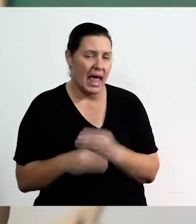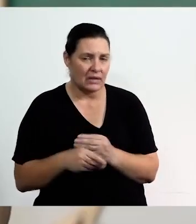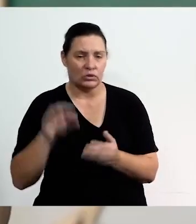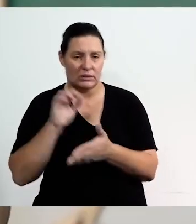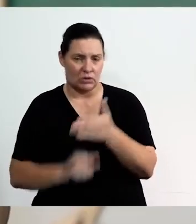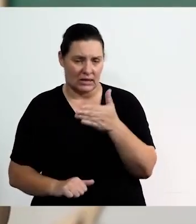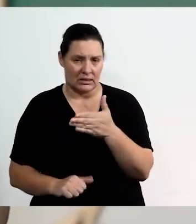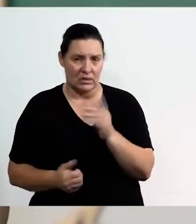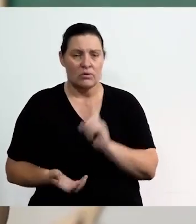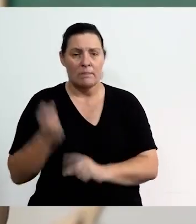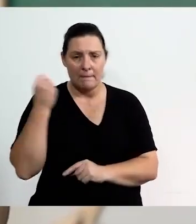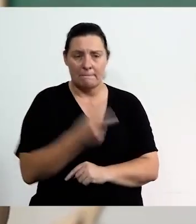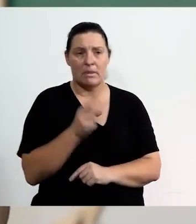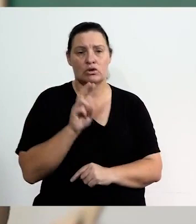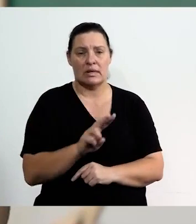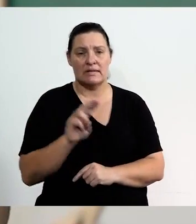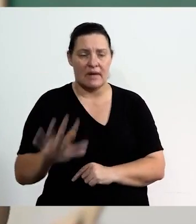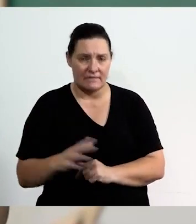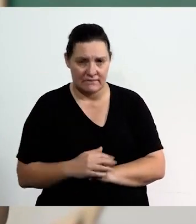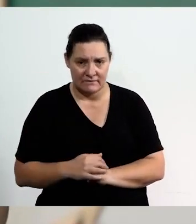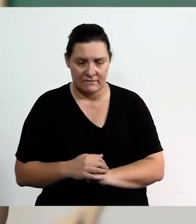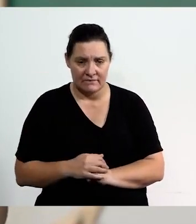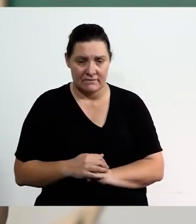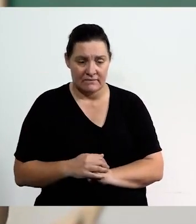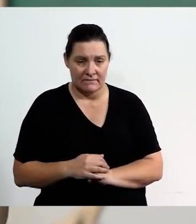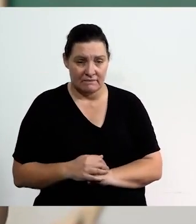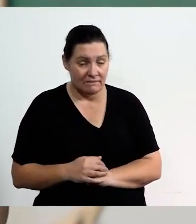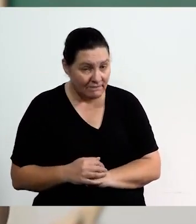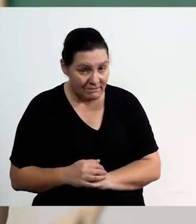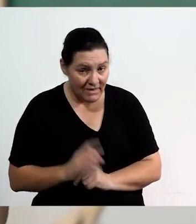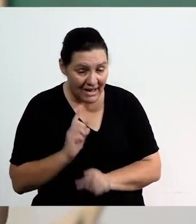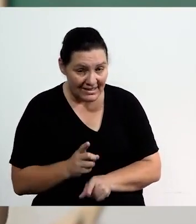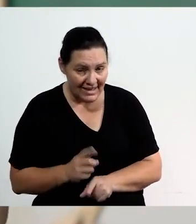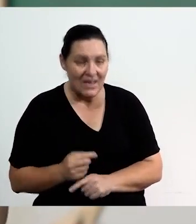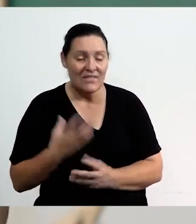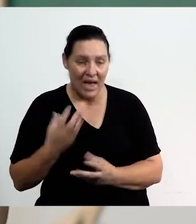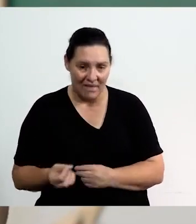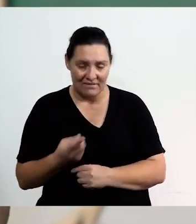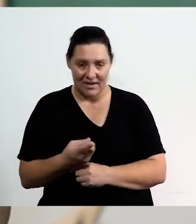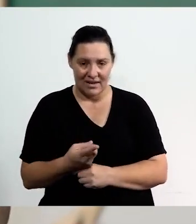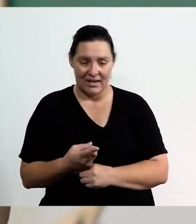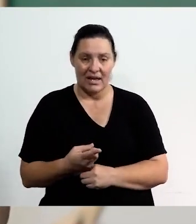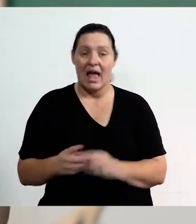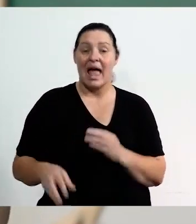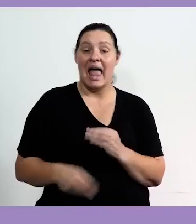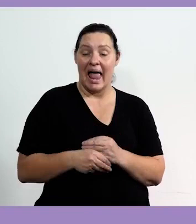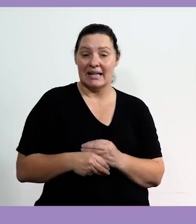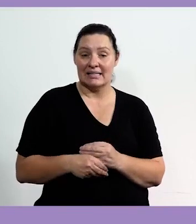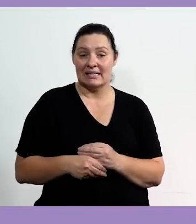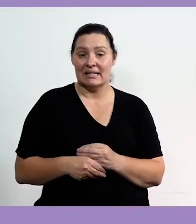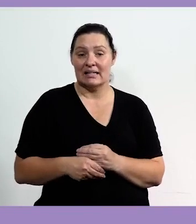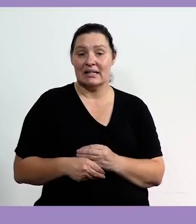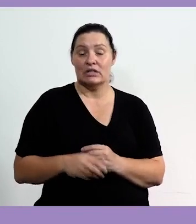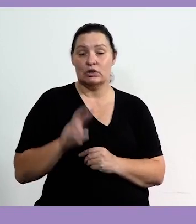we add or subtract to get to 25? Do you have the answer? If you have